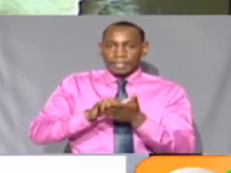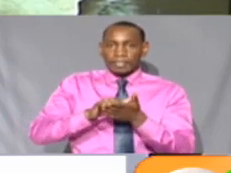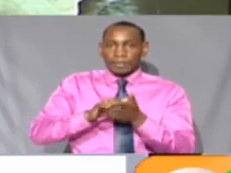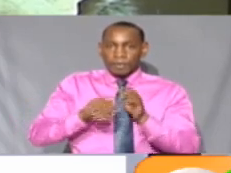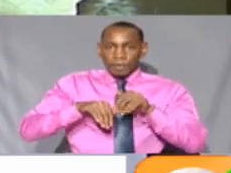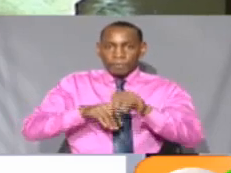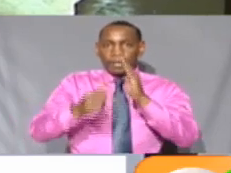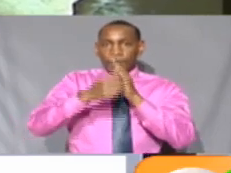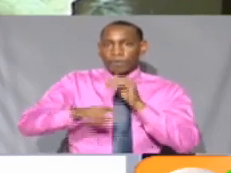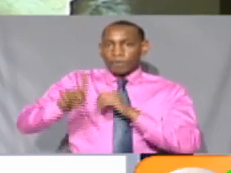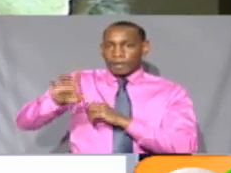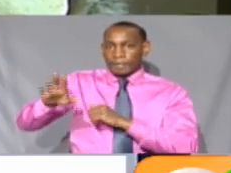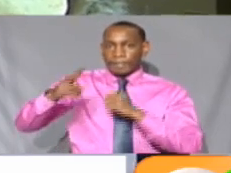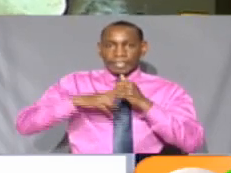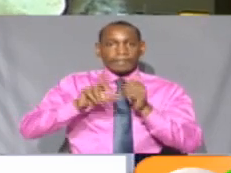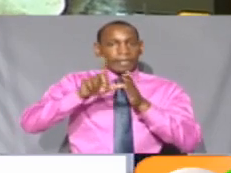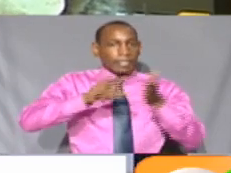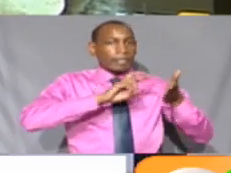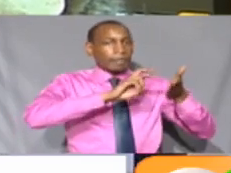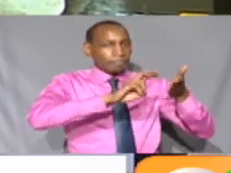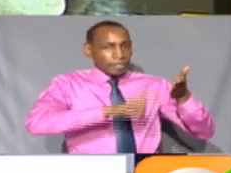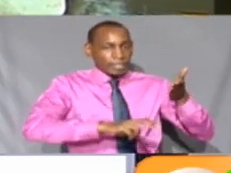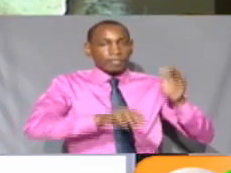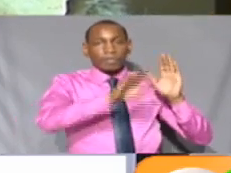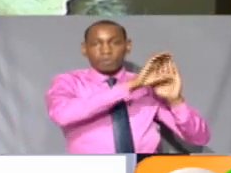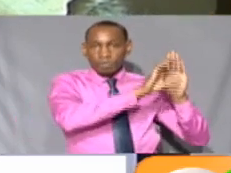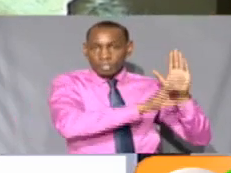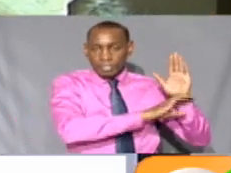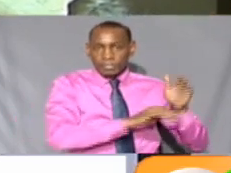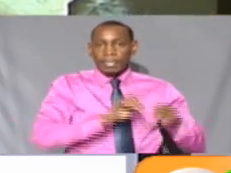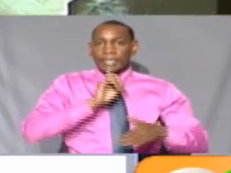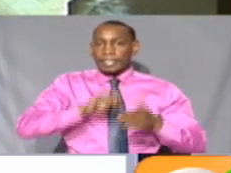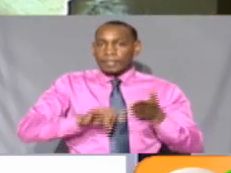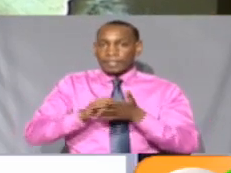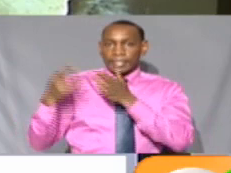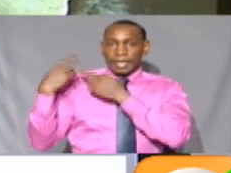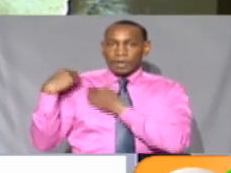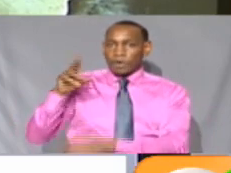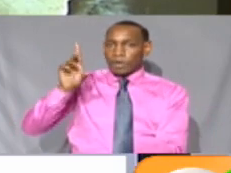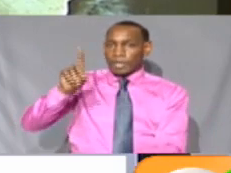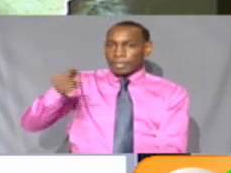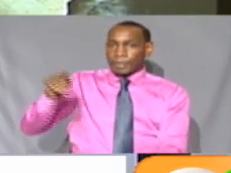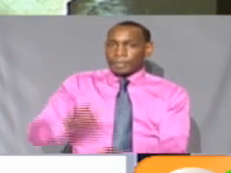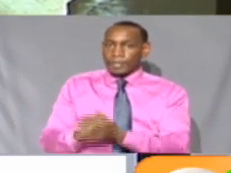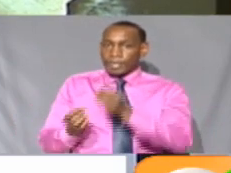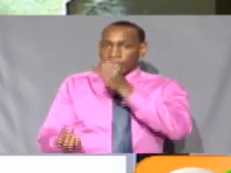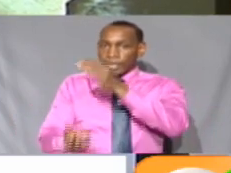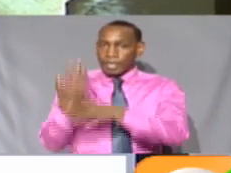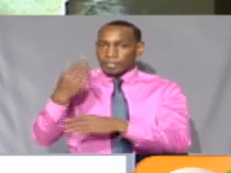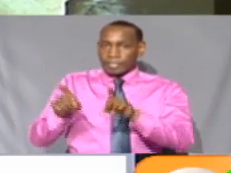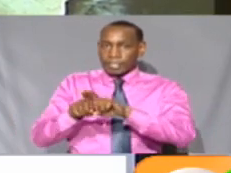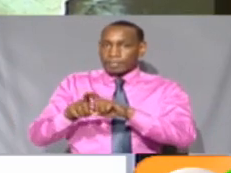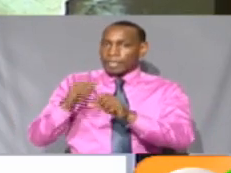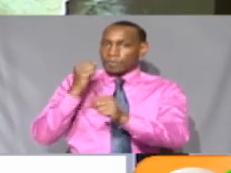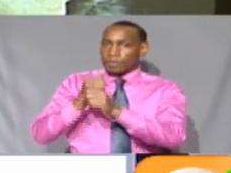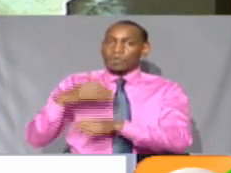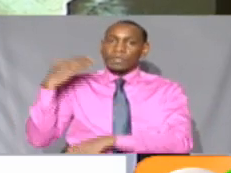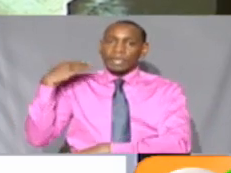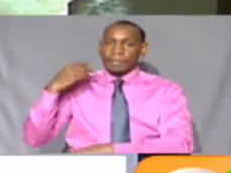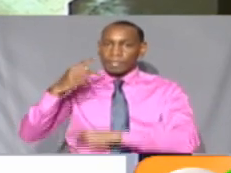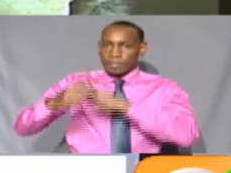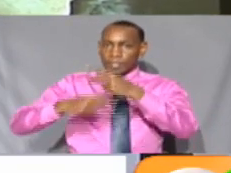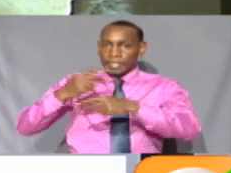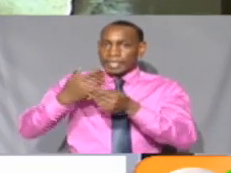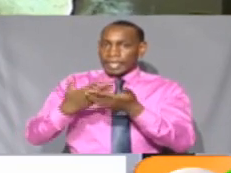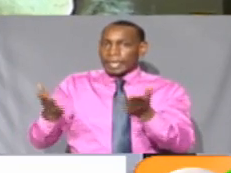to Article 157, and we'll get to that article in the Constitution, it says the role of the DPP is to institute and undertake criminal